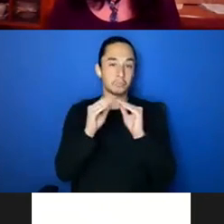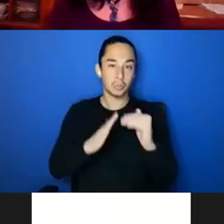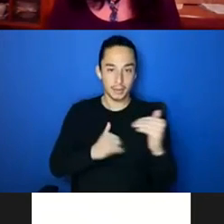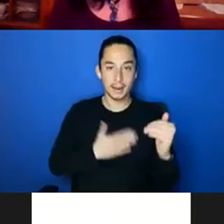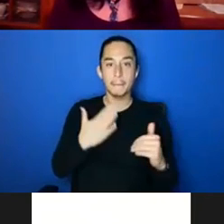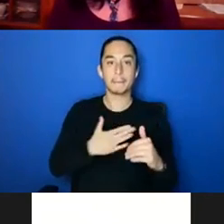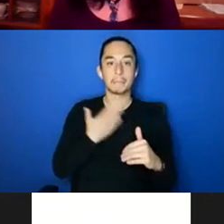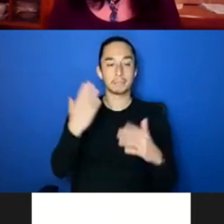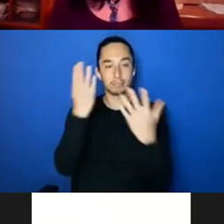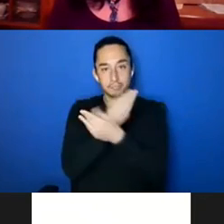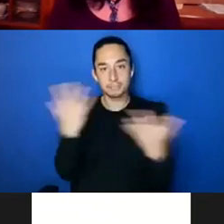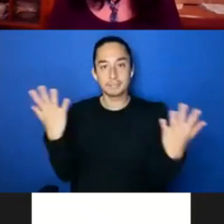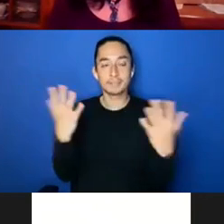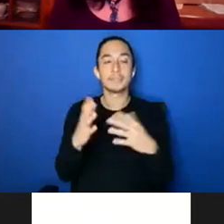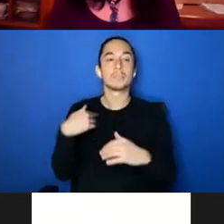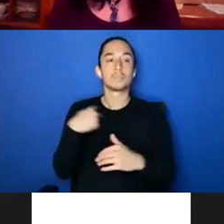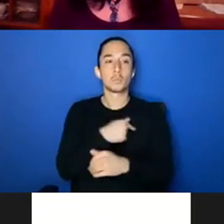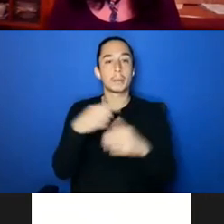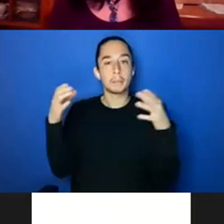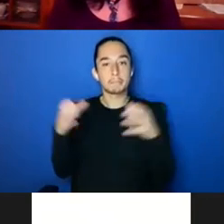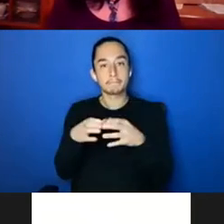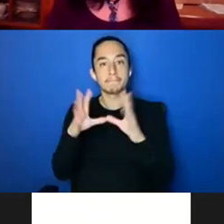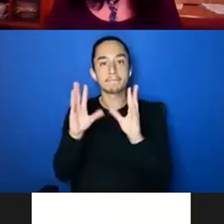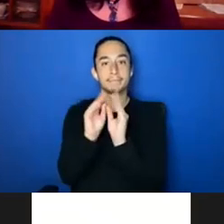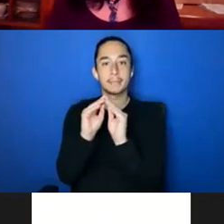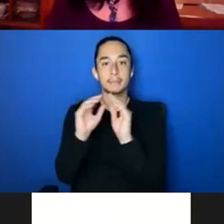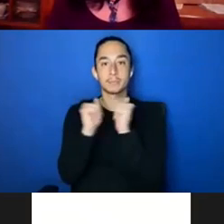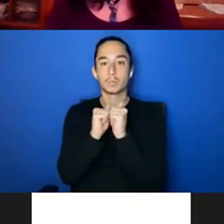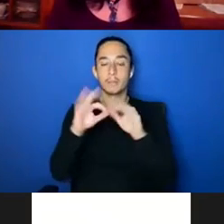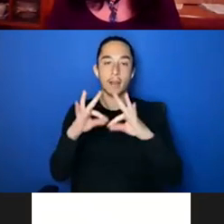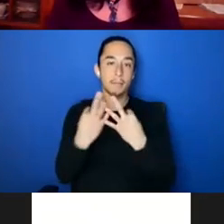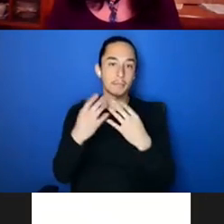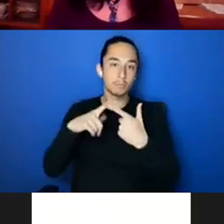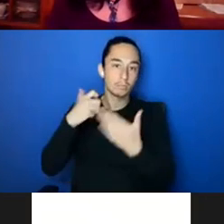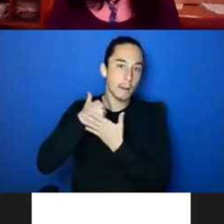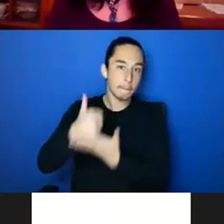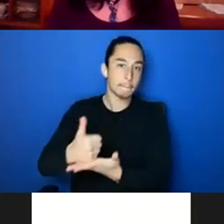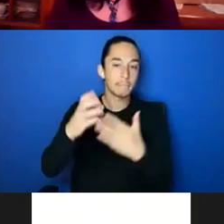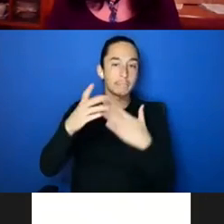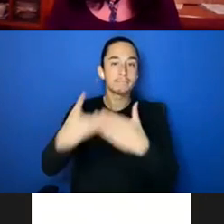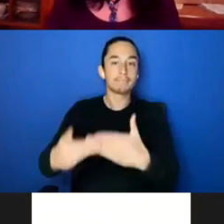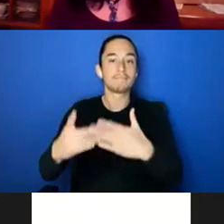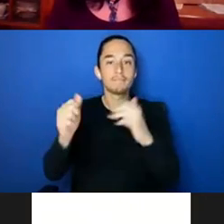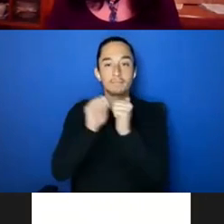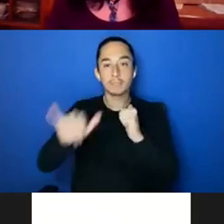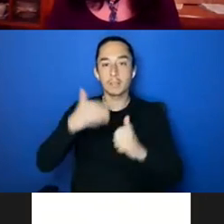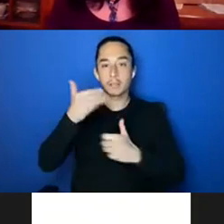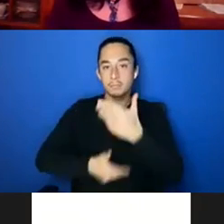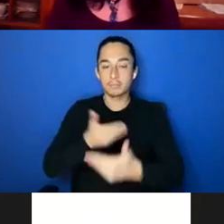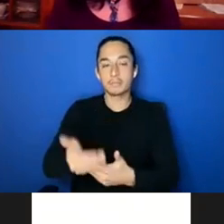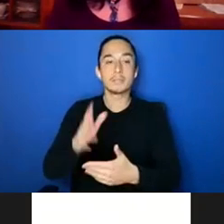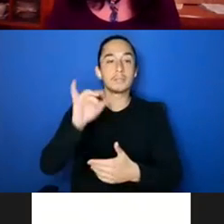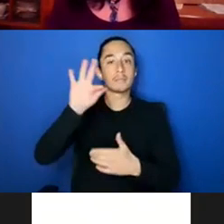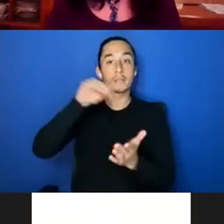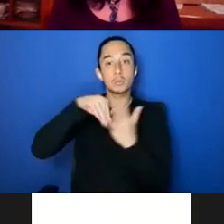with you. We do meet with families to help guide them in that process. And again, if a student